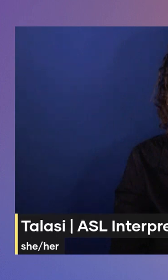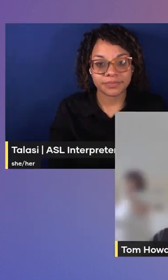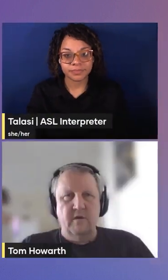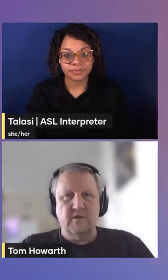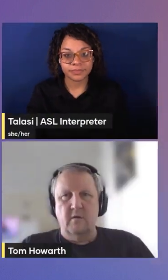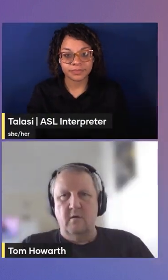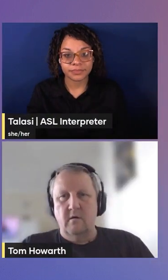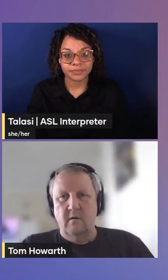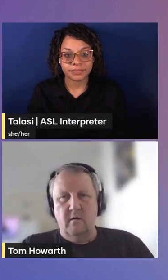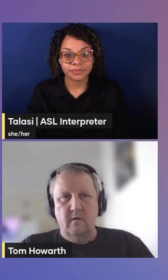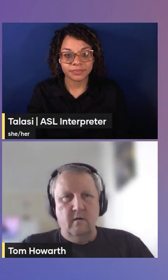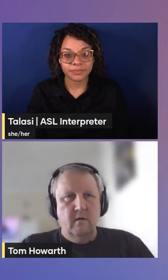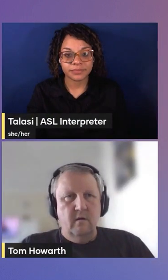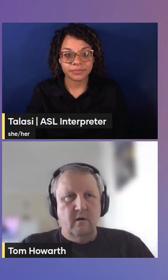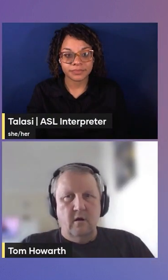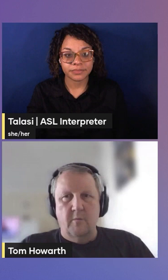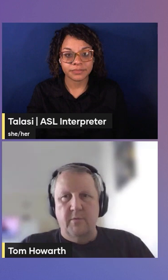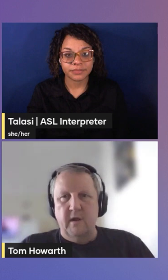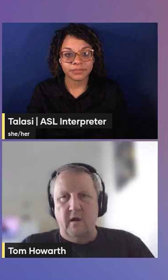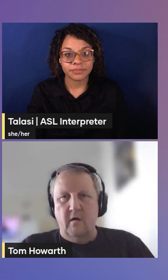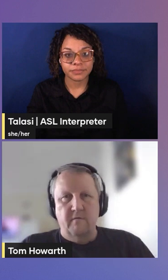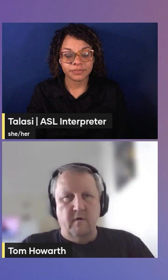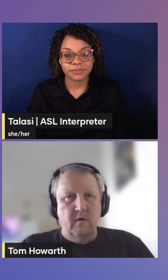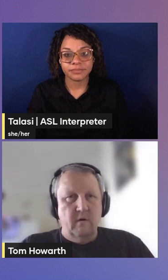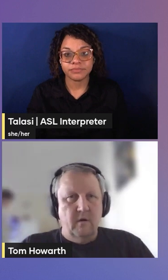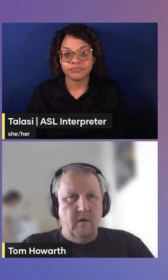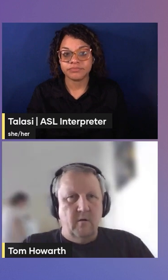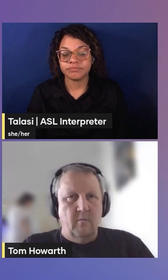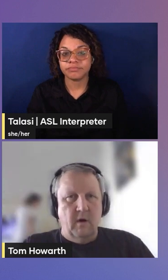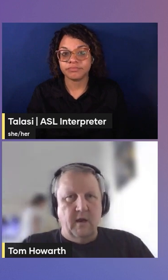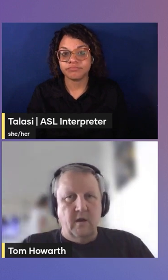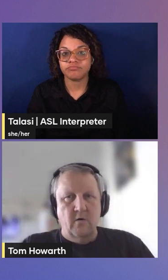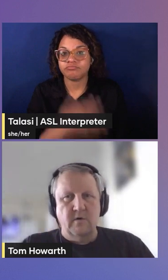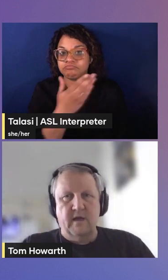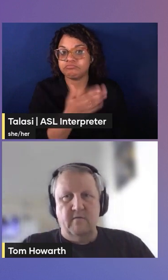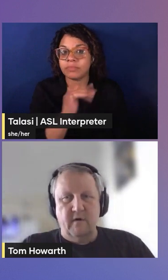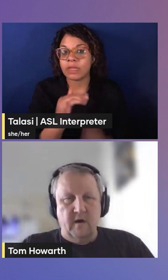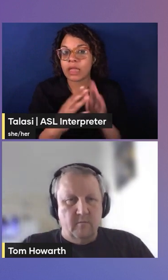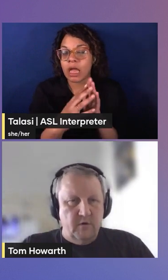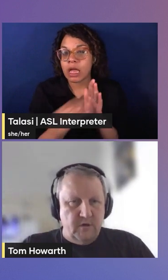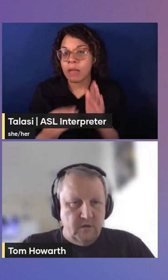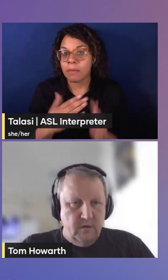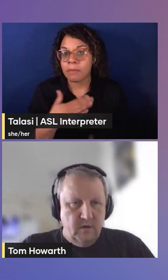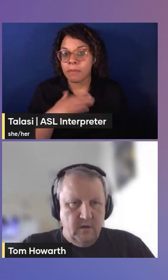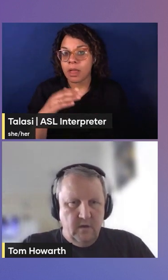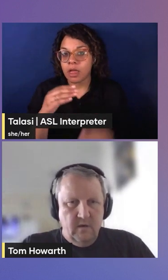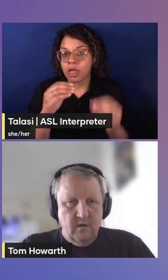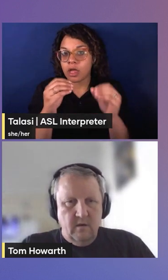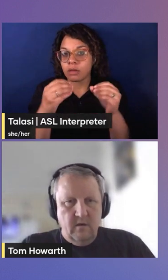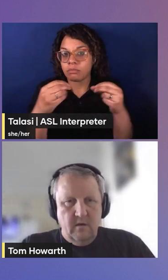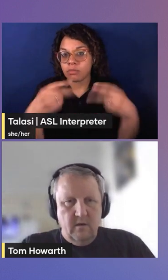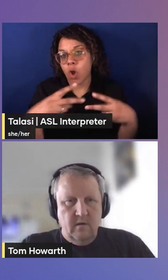So here is a copy of my code environment.